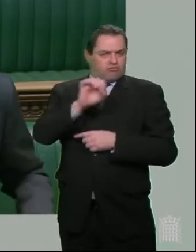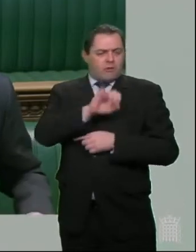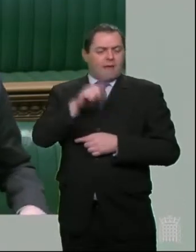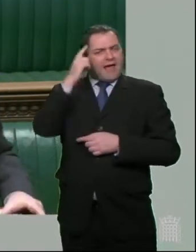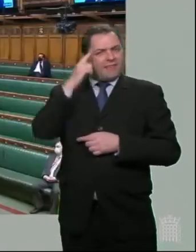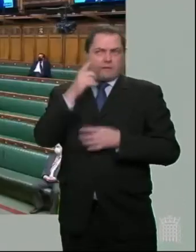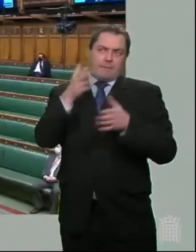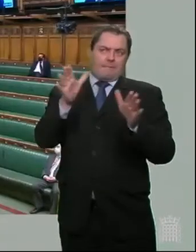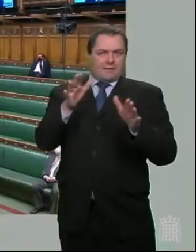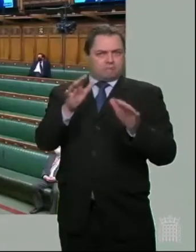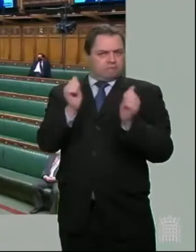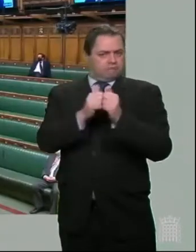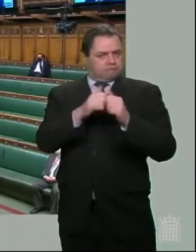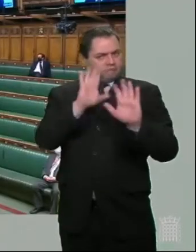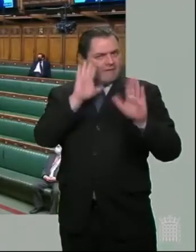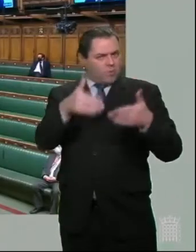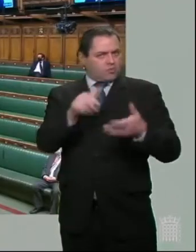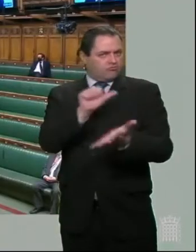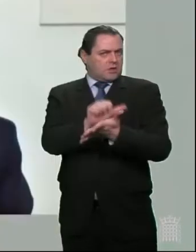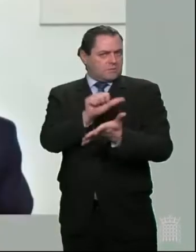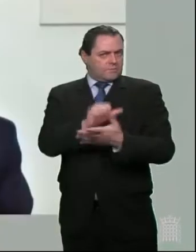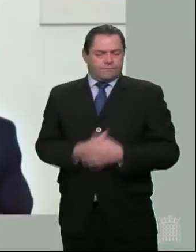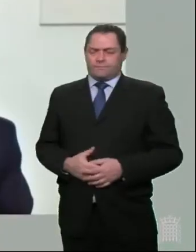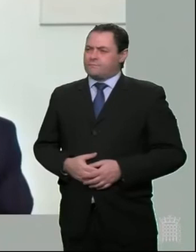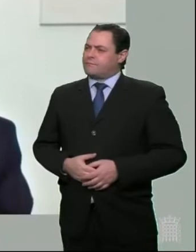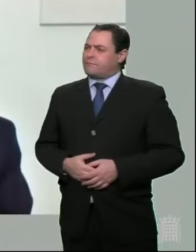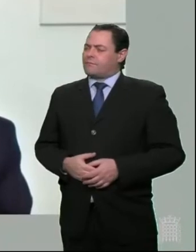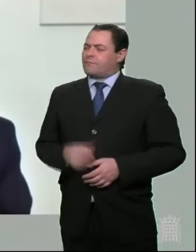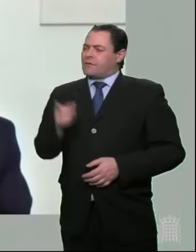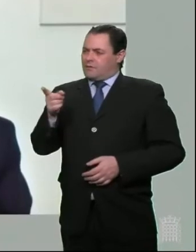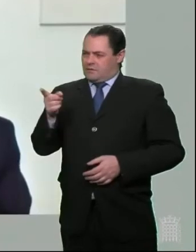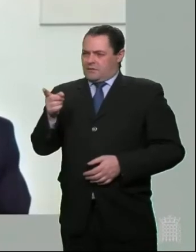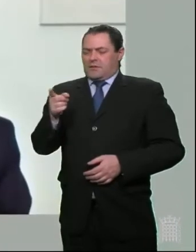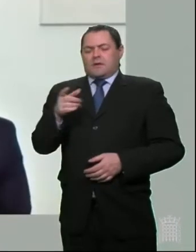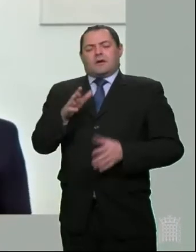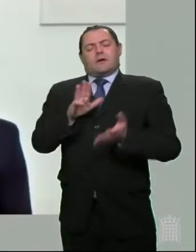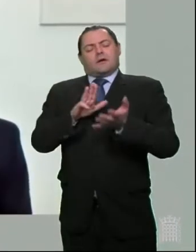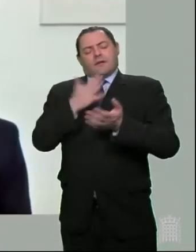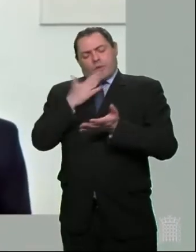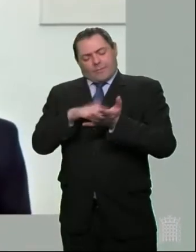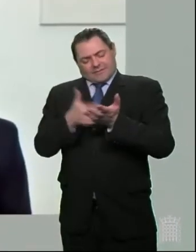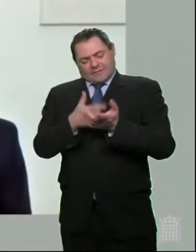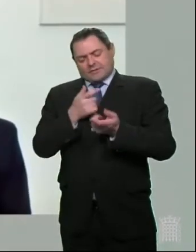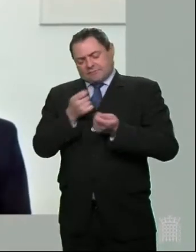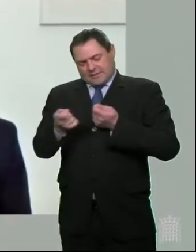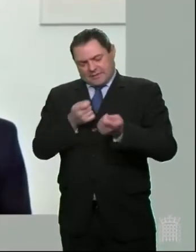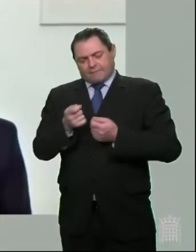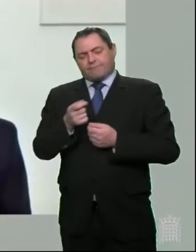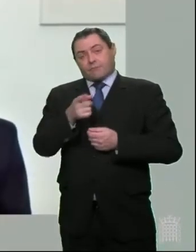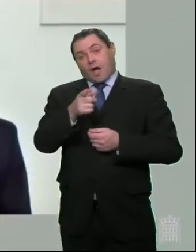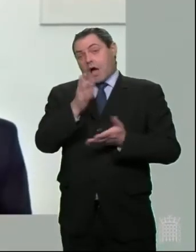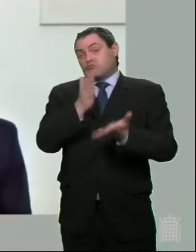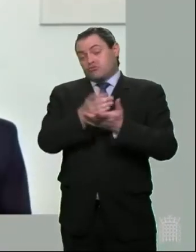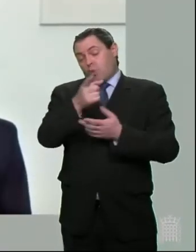fixed. Turning to Keir Starmer. Keir Starmer. Thank you, Mr. Speaker. I'm sure the Prime Minister regrets the fact